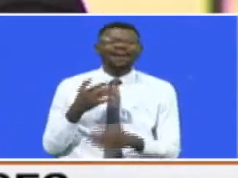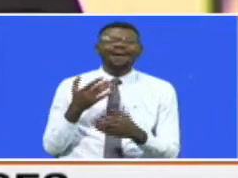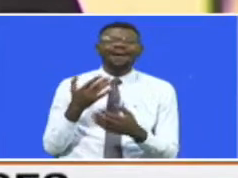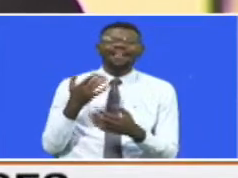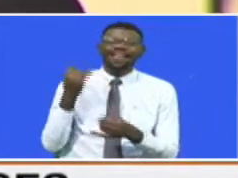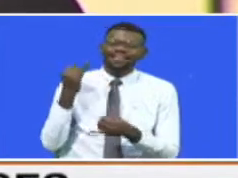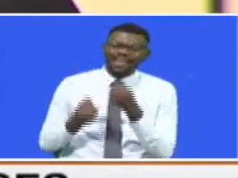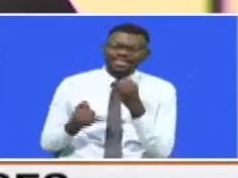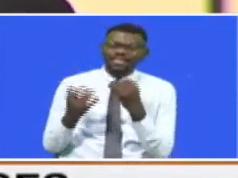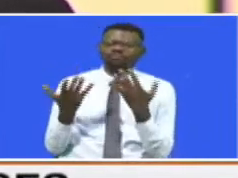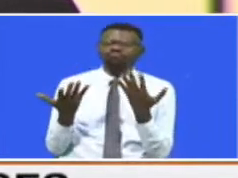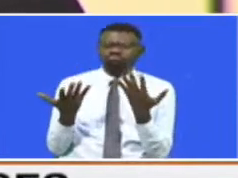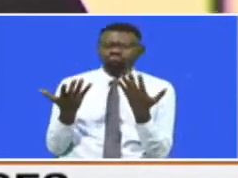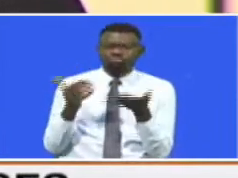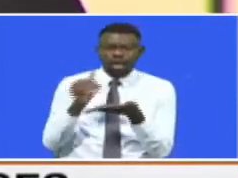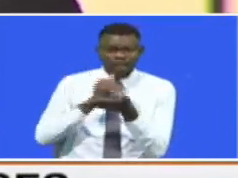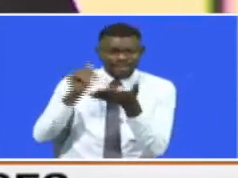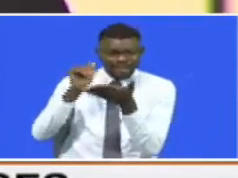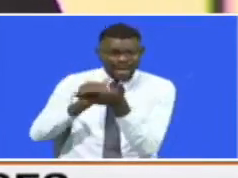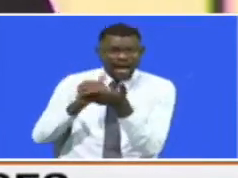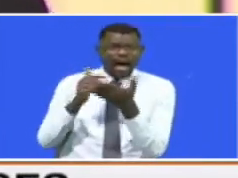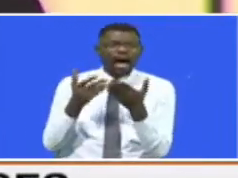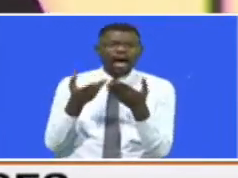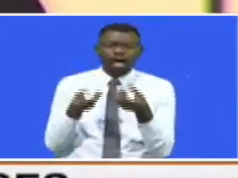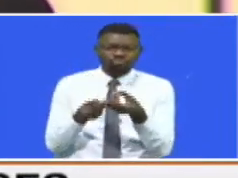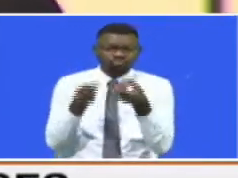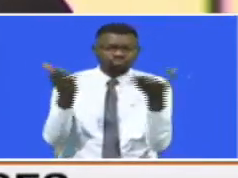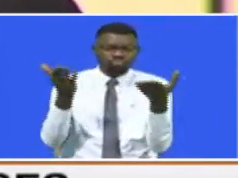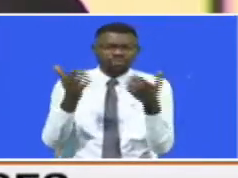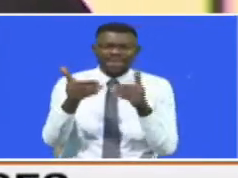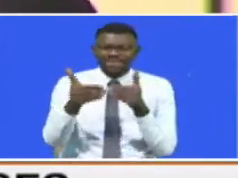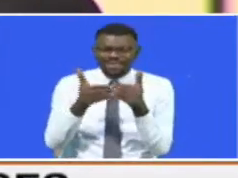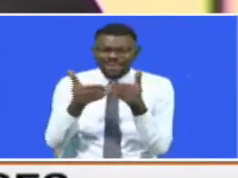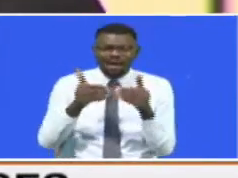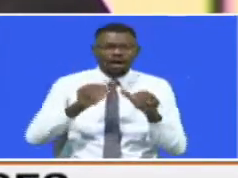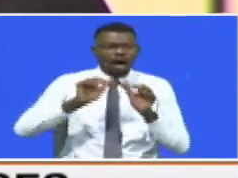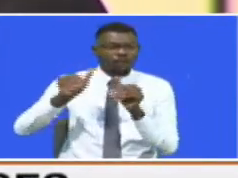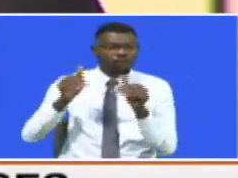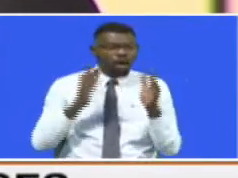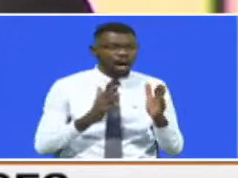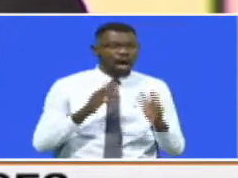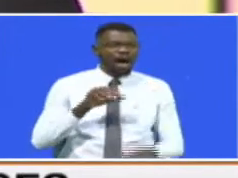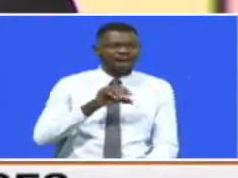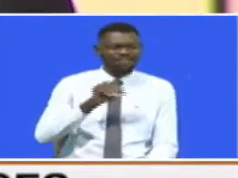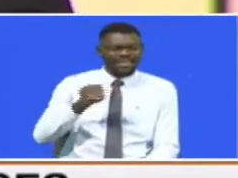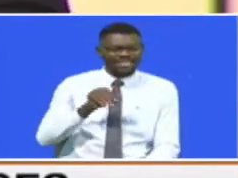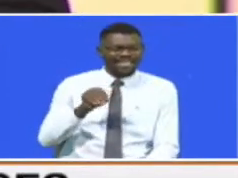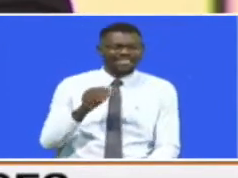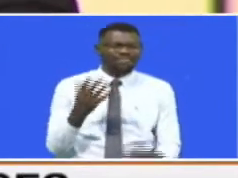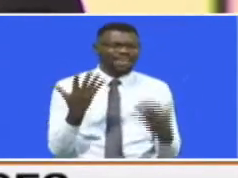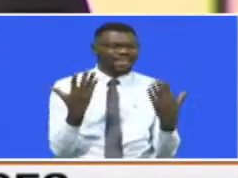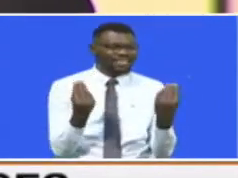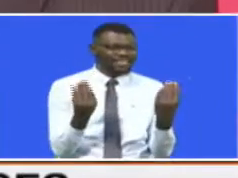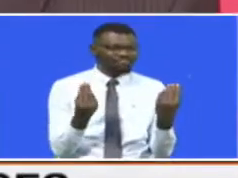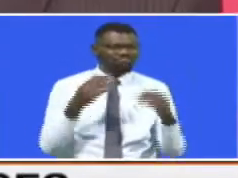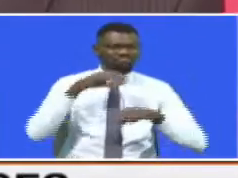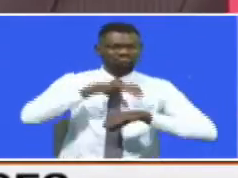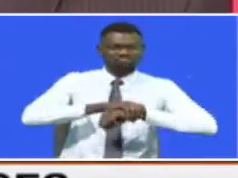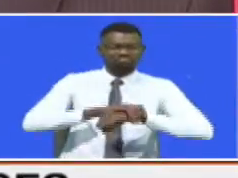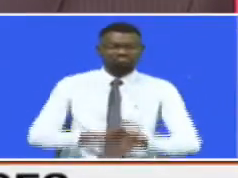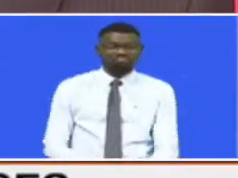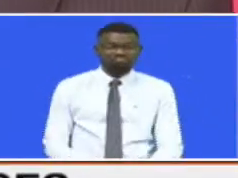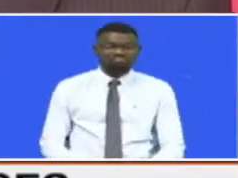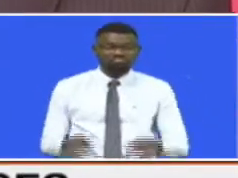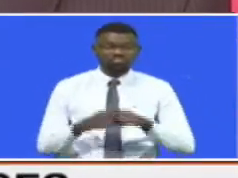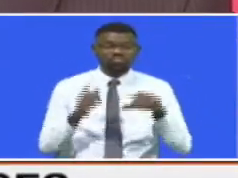delivery to centers close to farmers so that fertilizer can be easily accessible.